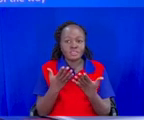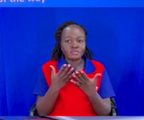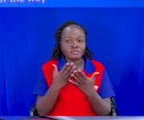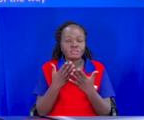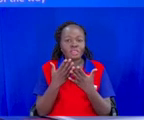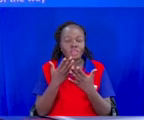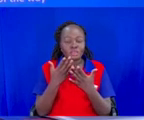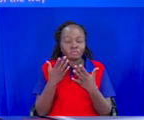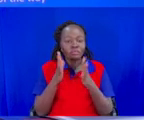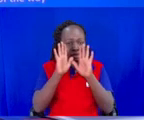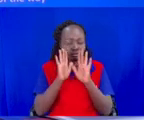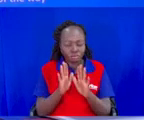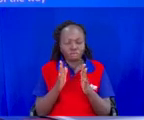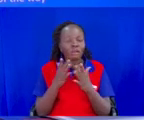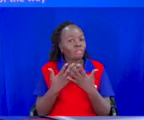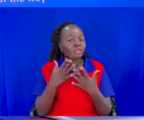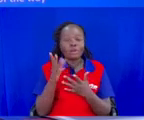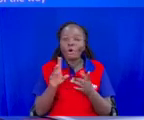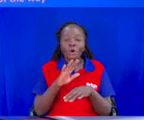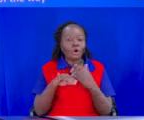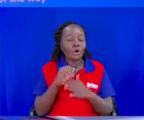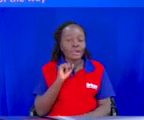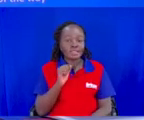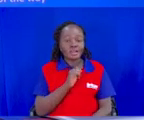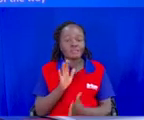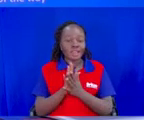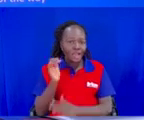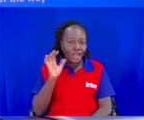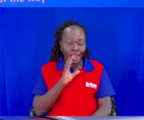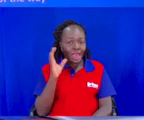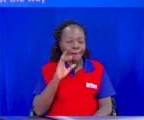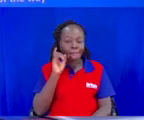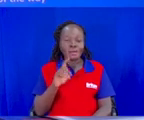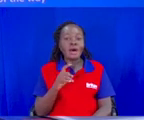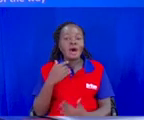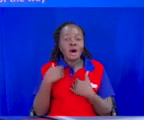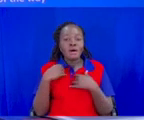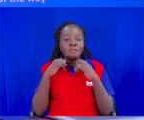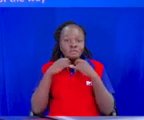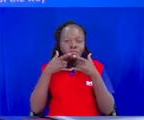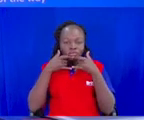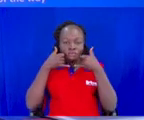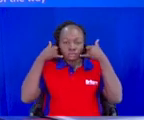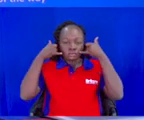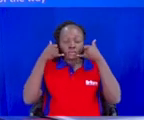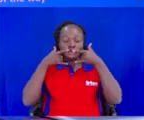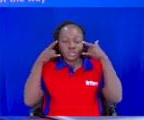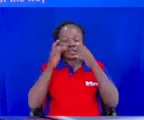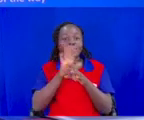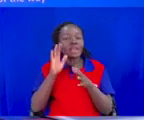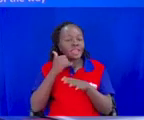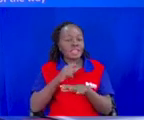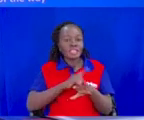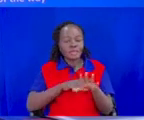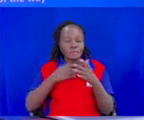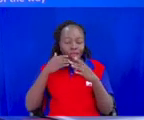gel. All our staff and customers must wear masks whenever they are on premises.